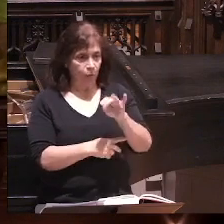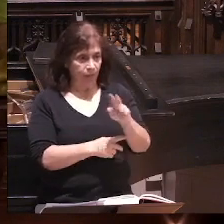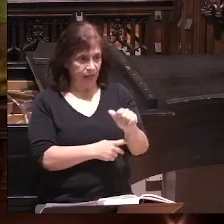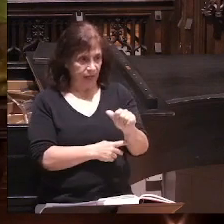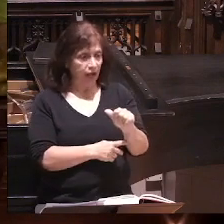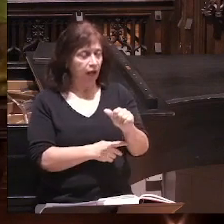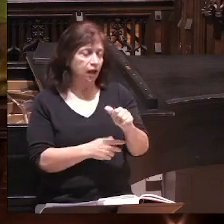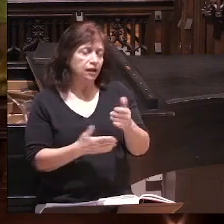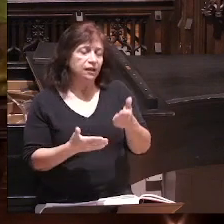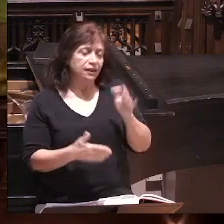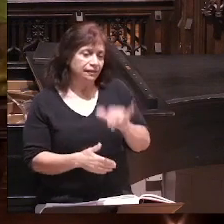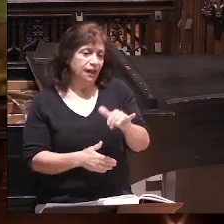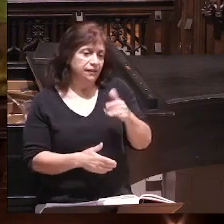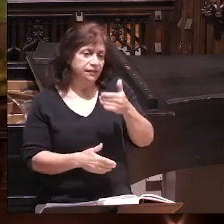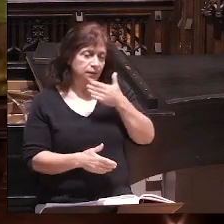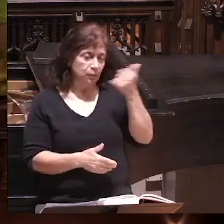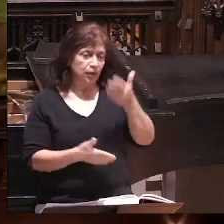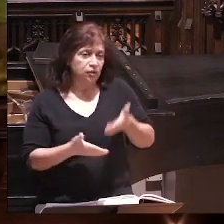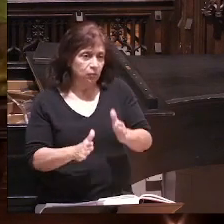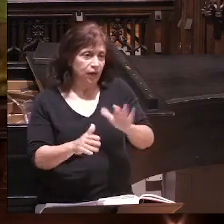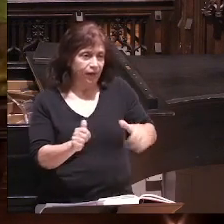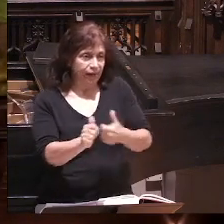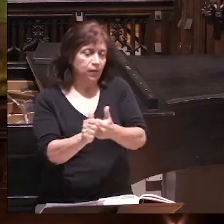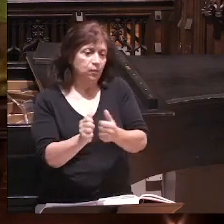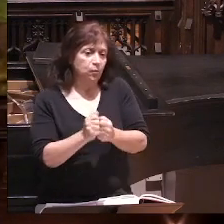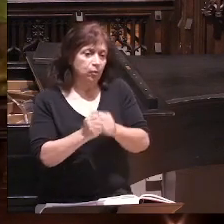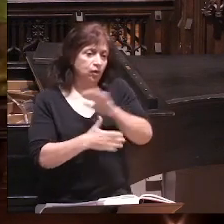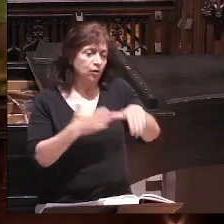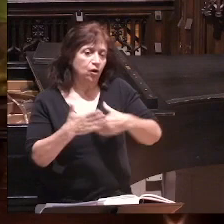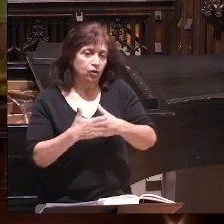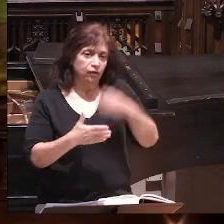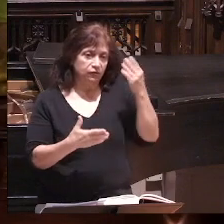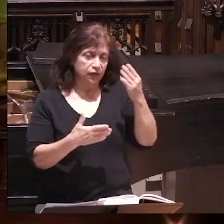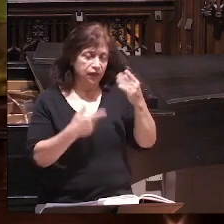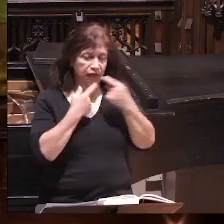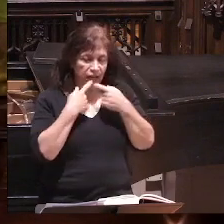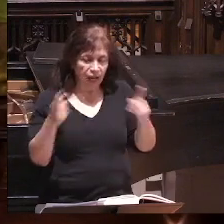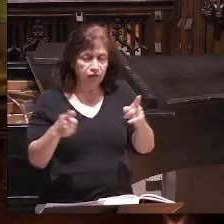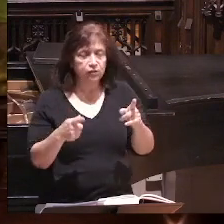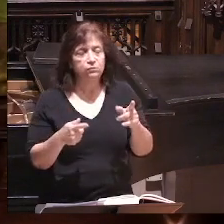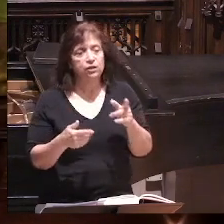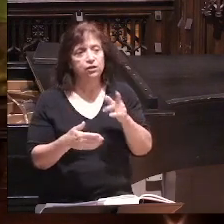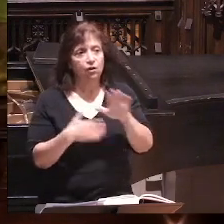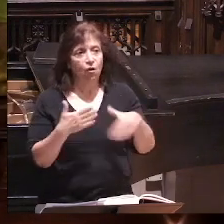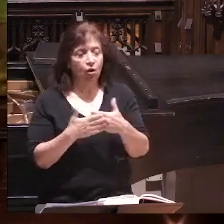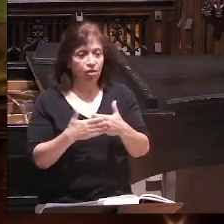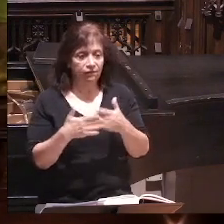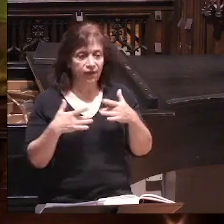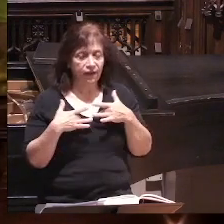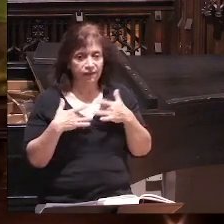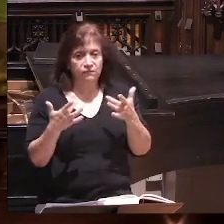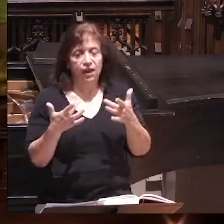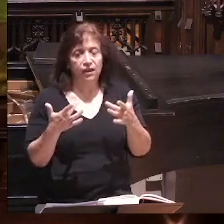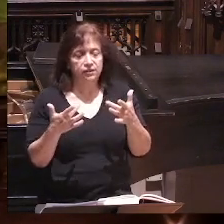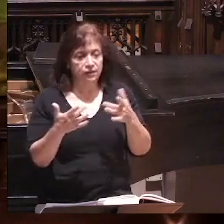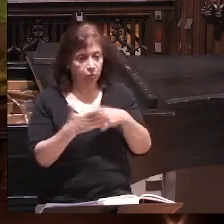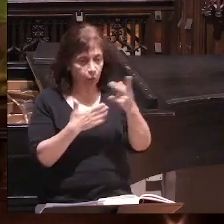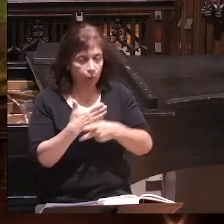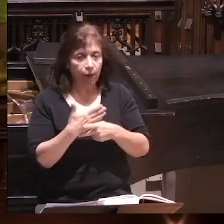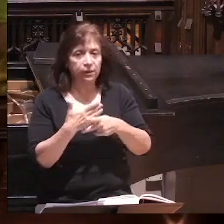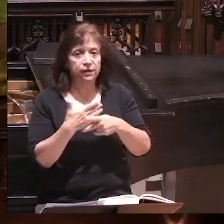platform. Those are the best ways to keep up with all of the announcements, all of the events and programming